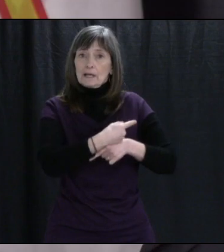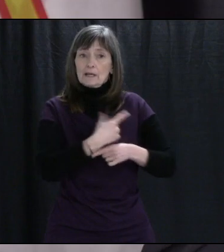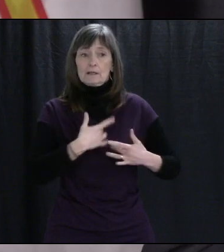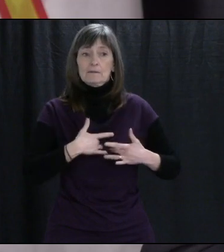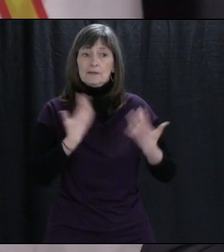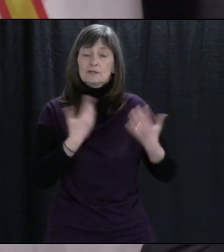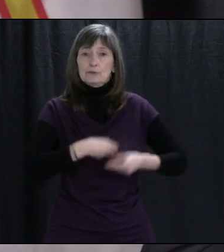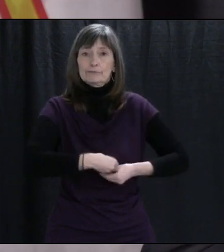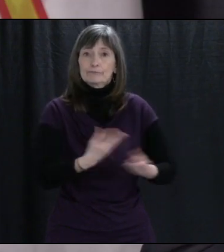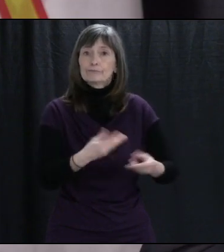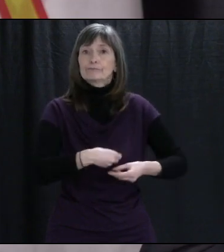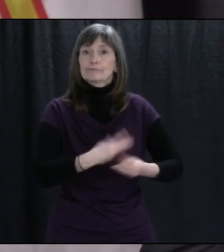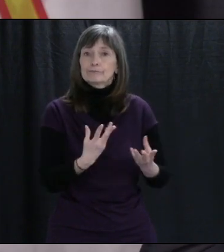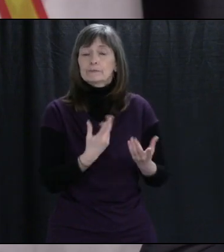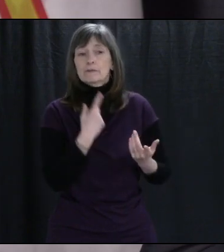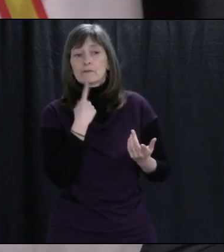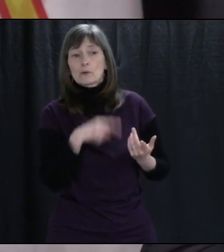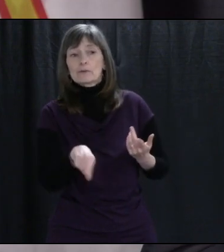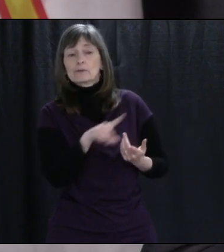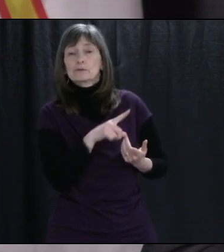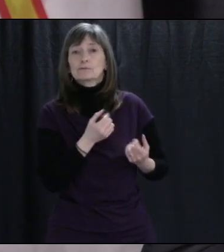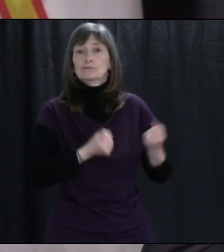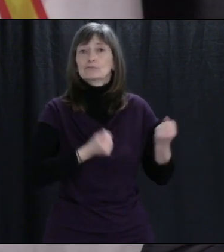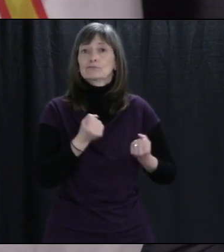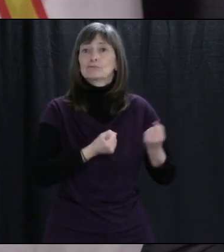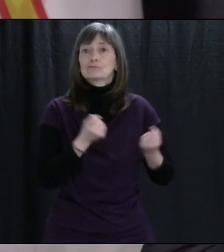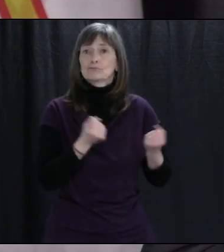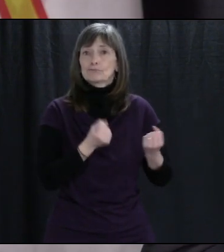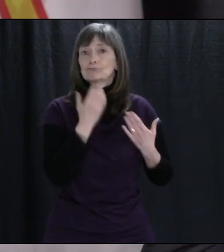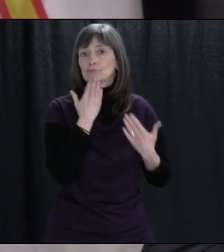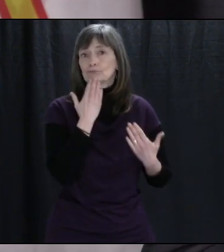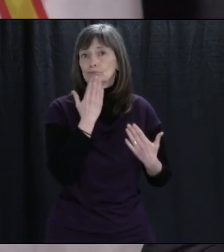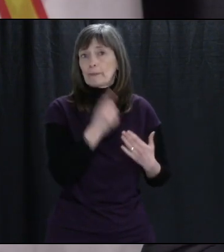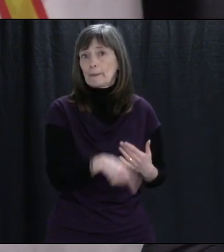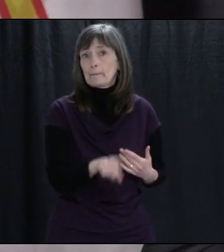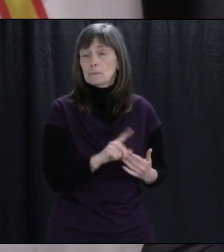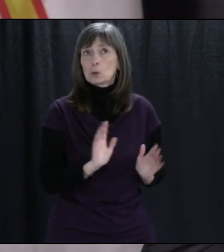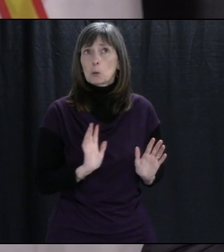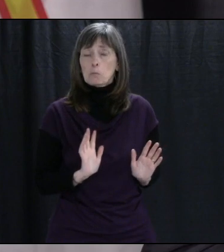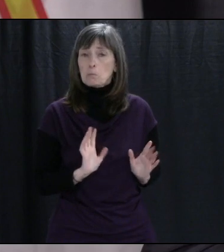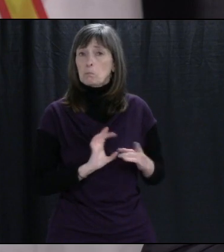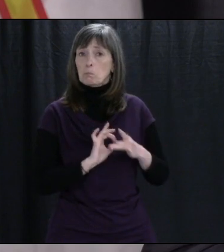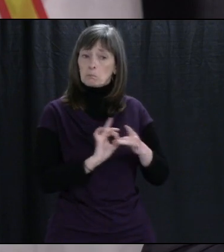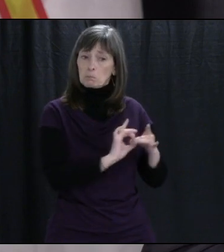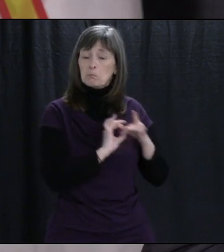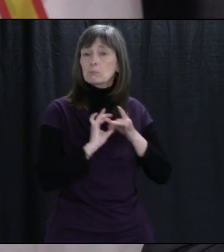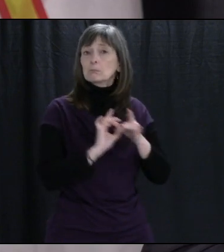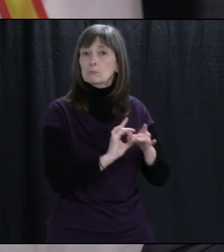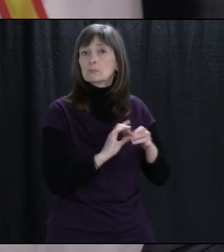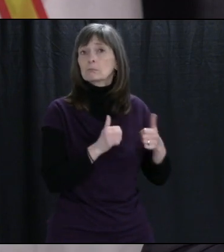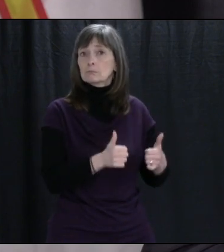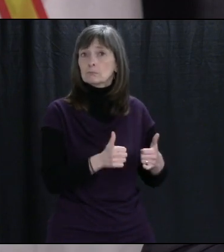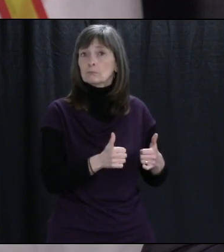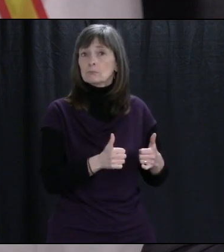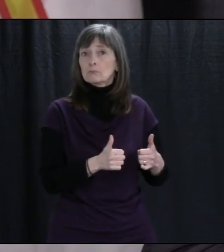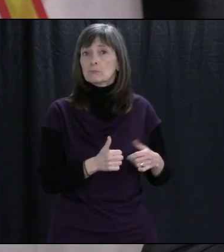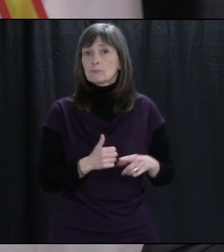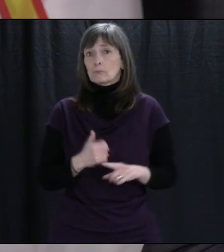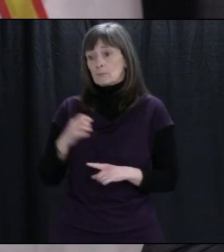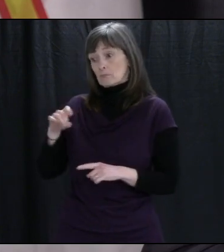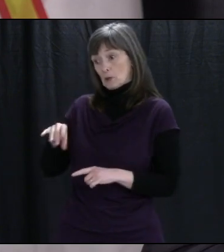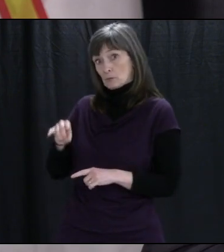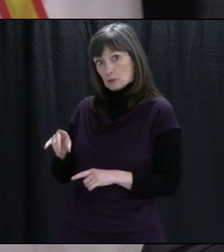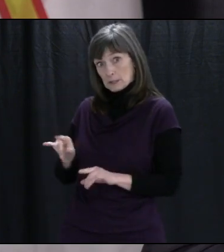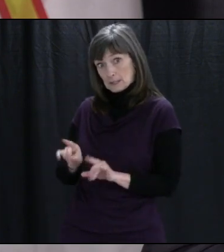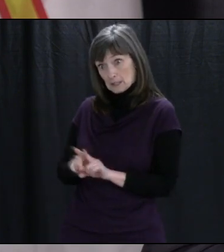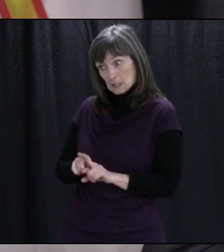events and providing opportunities for truckers as well. So when we, if it's something that we need to get involved from Metrobus,